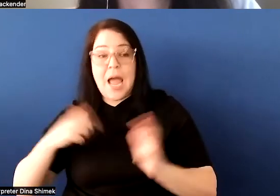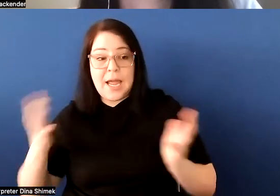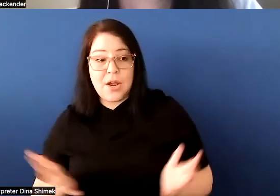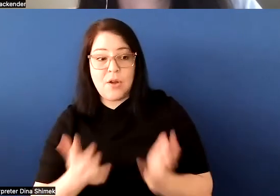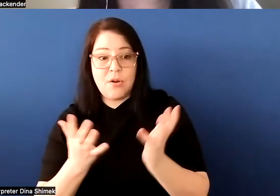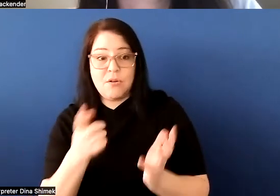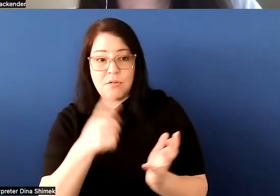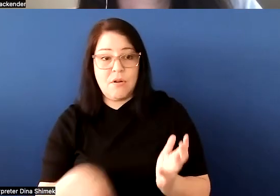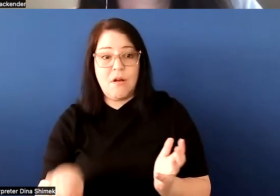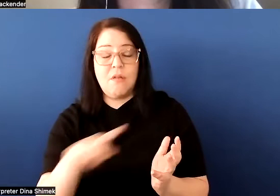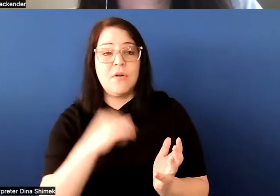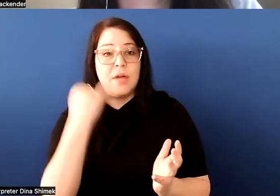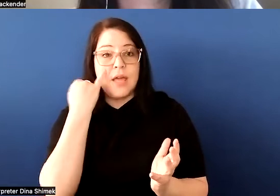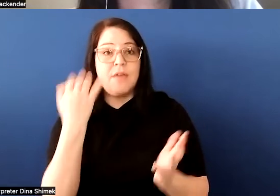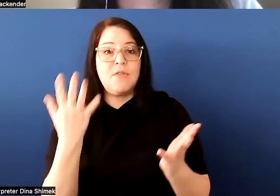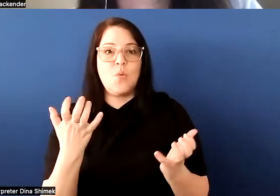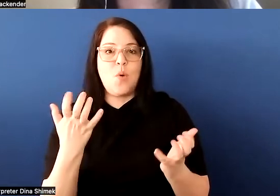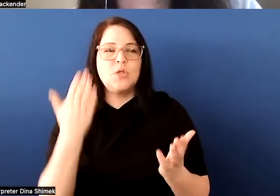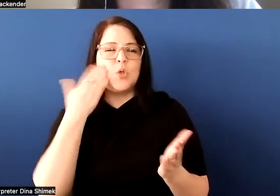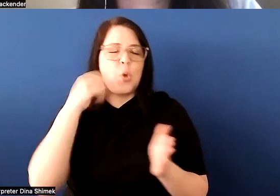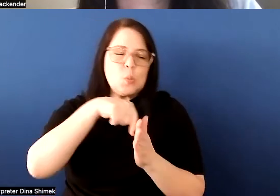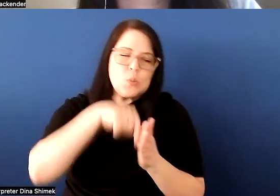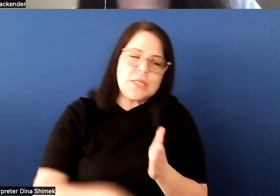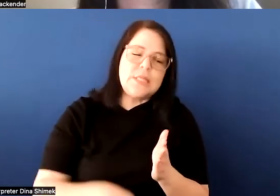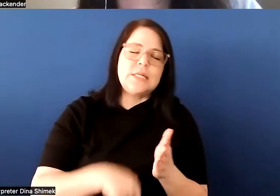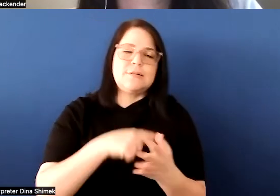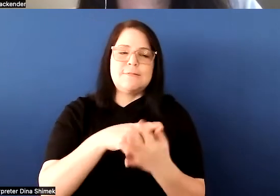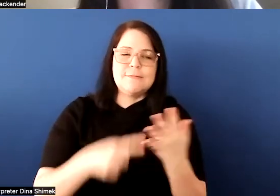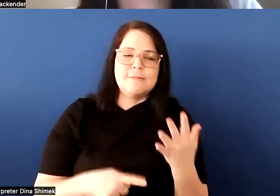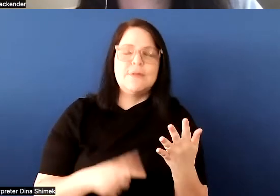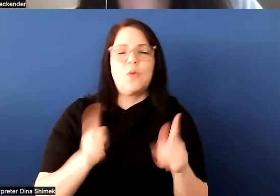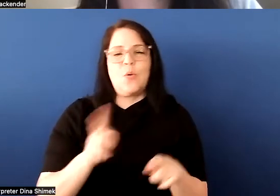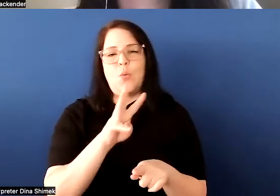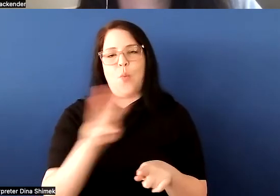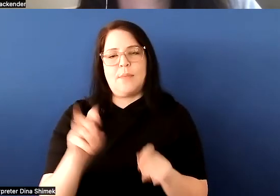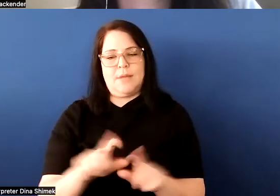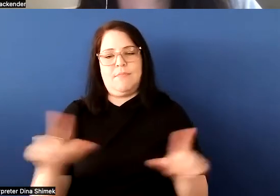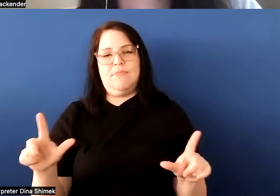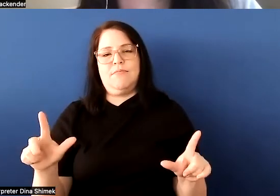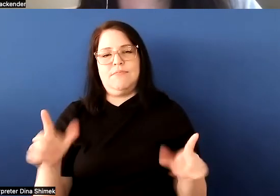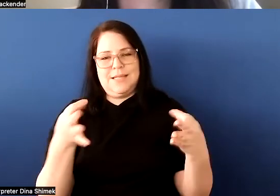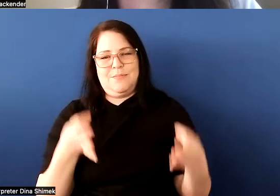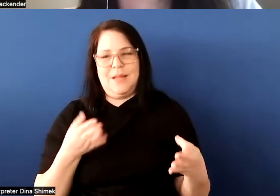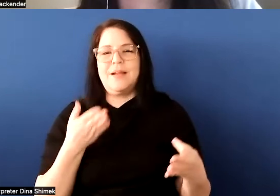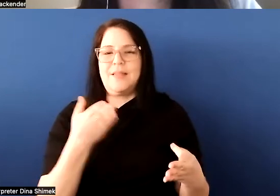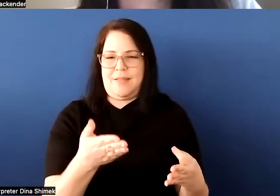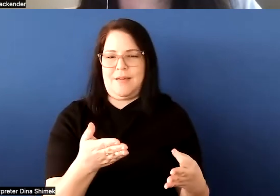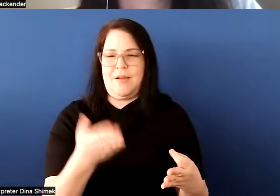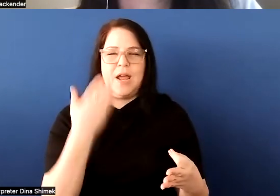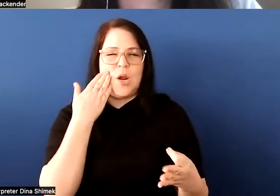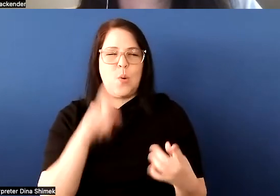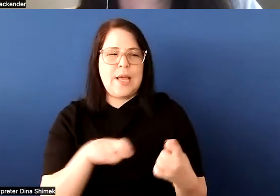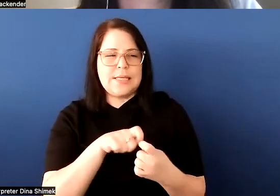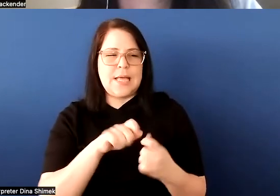want all the nitty gritty detail to visit our website, and we'll link out to that mutual fund, and you can find out exactly how